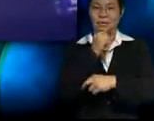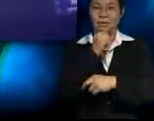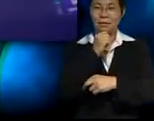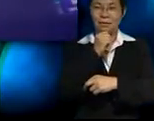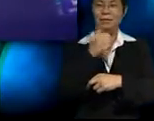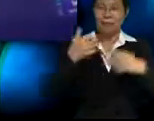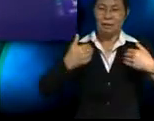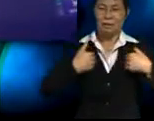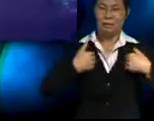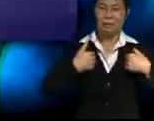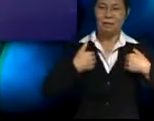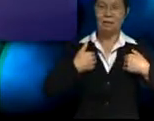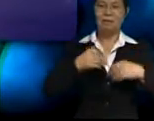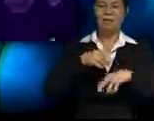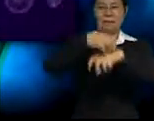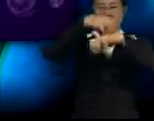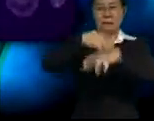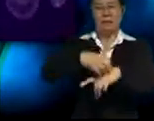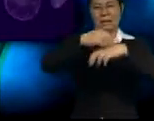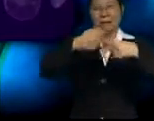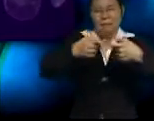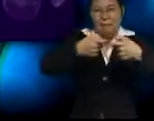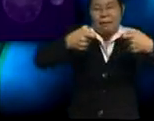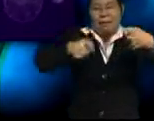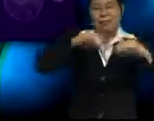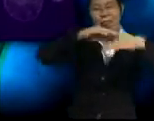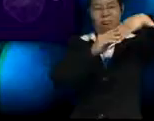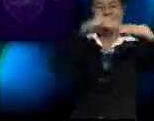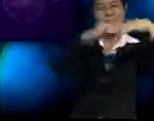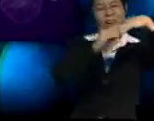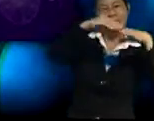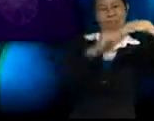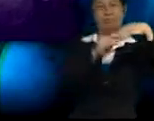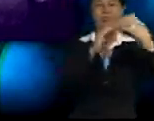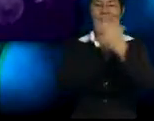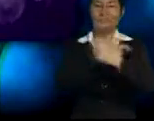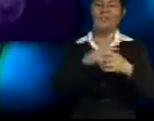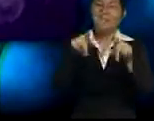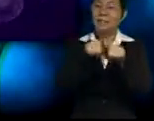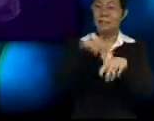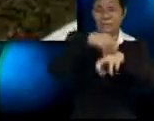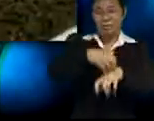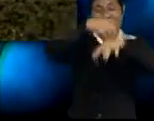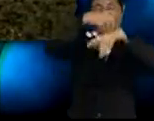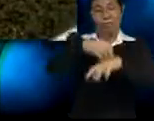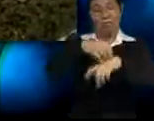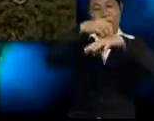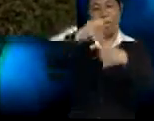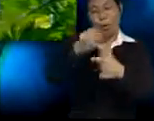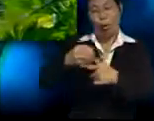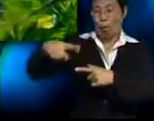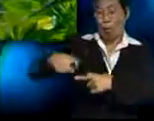their skeleton is quite elastic and flexible, like the jellyfish or